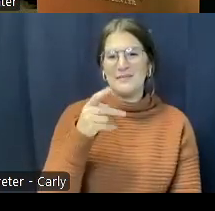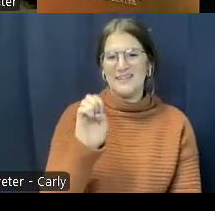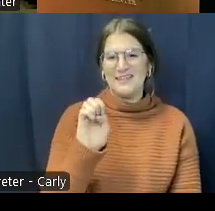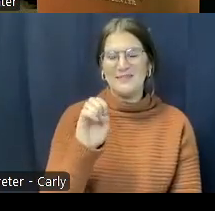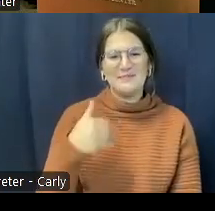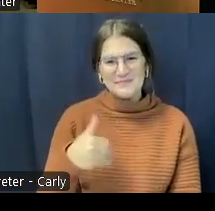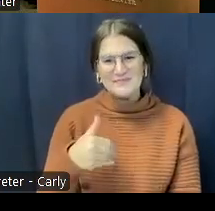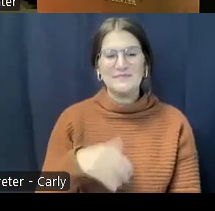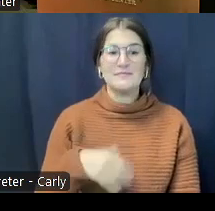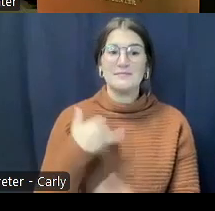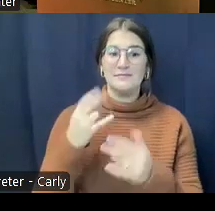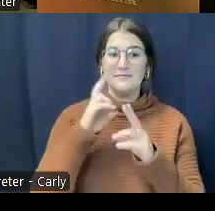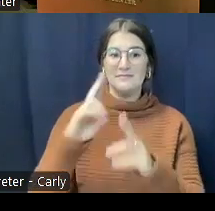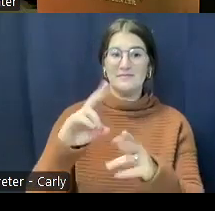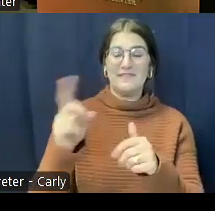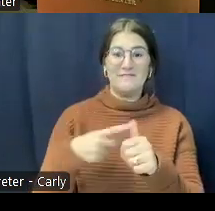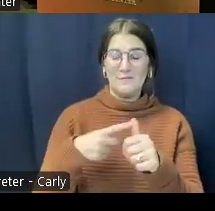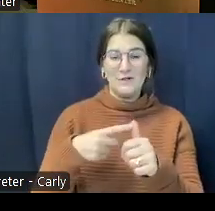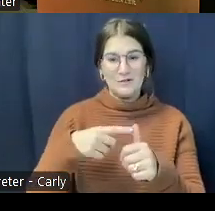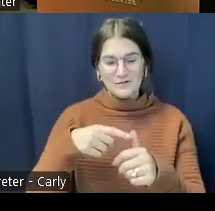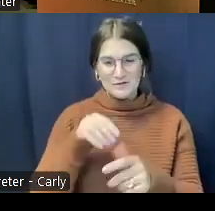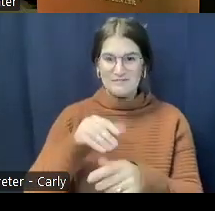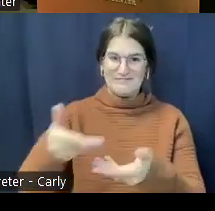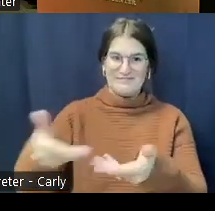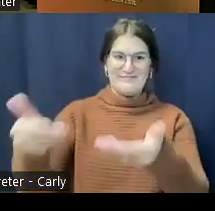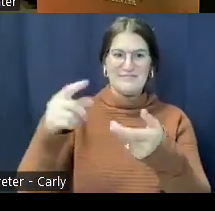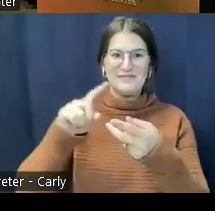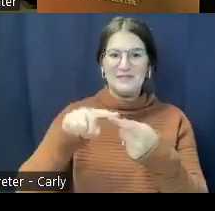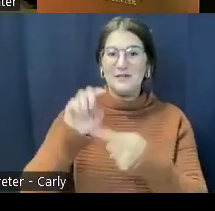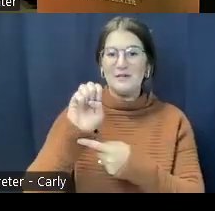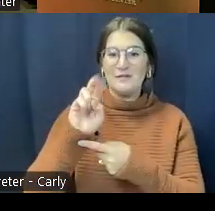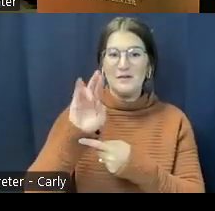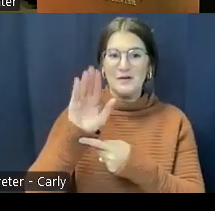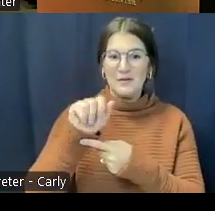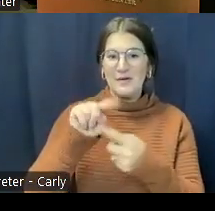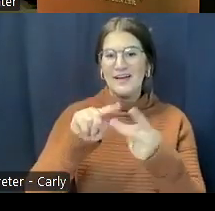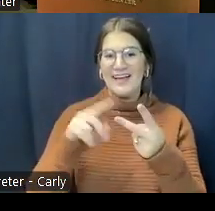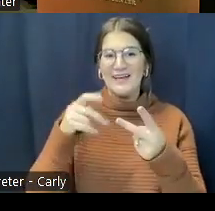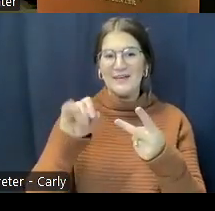very first Erba and Persinski endowed lectureship in functional neurology.